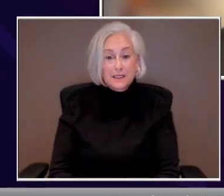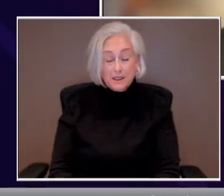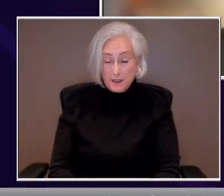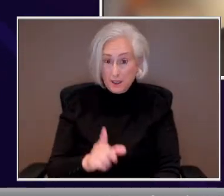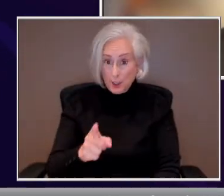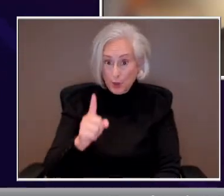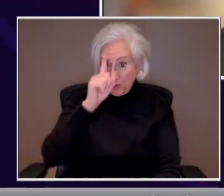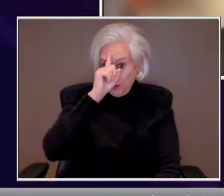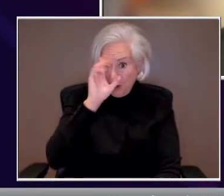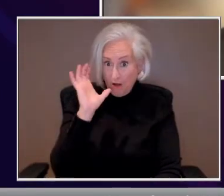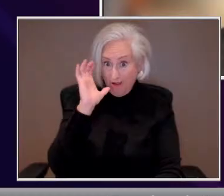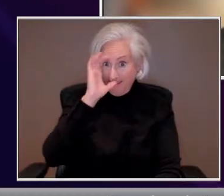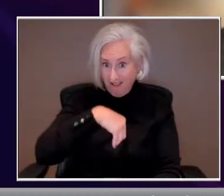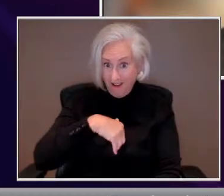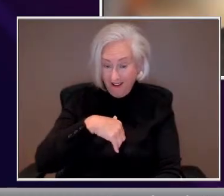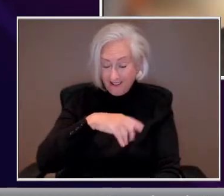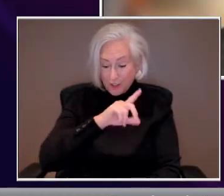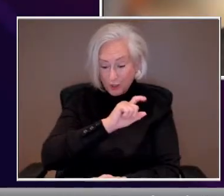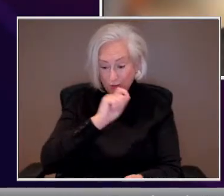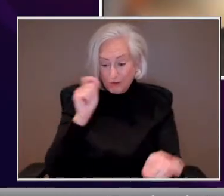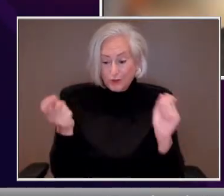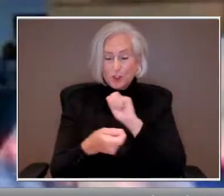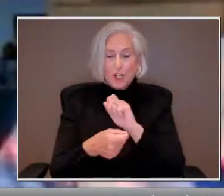with some of the people on your care team?